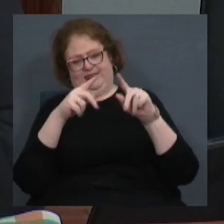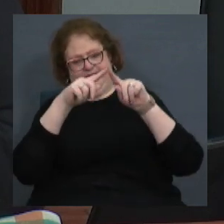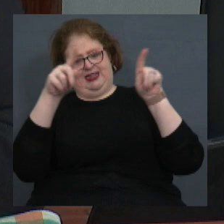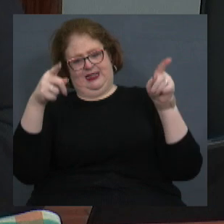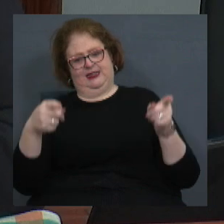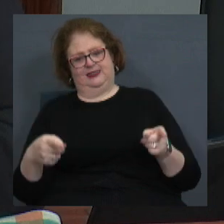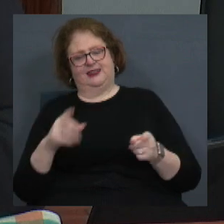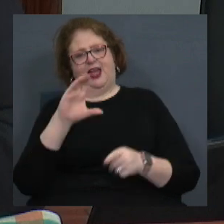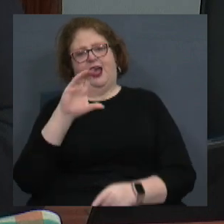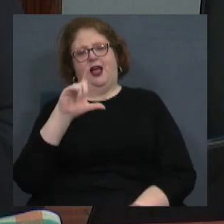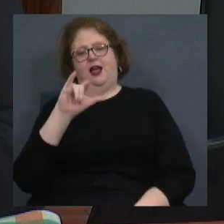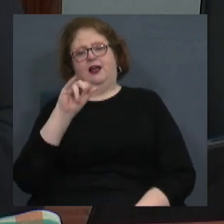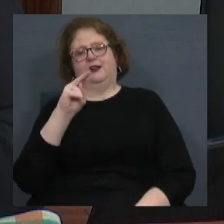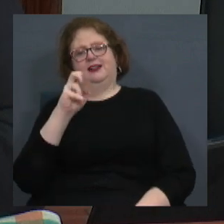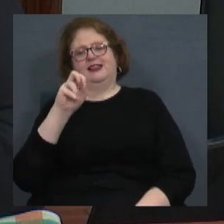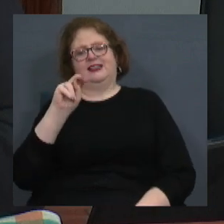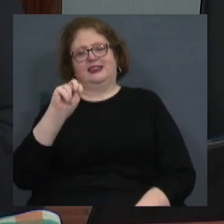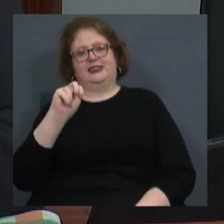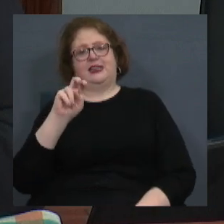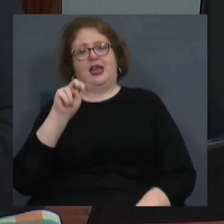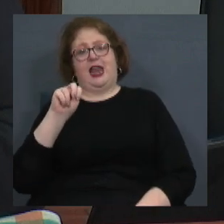it was purposely